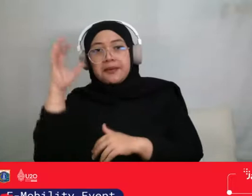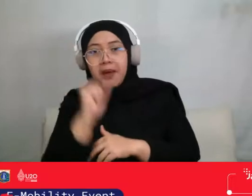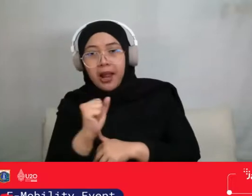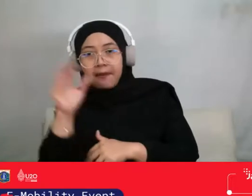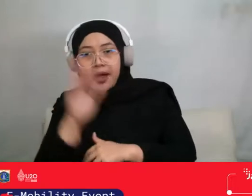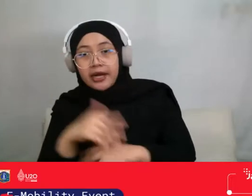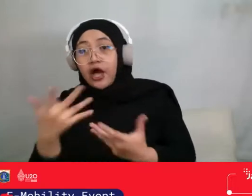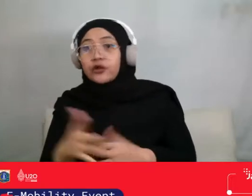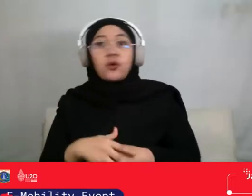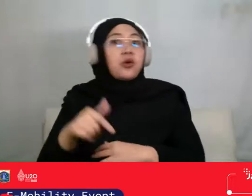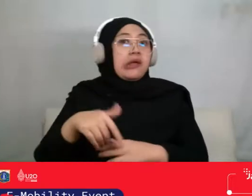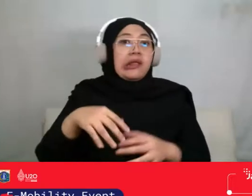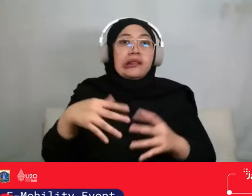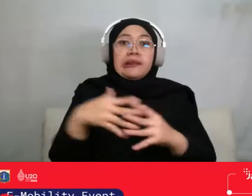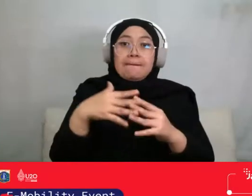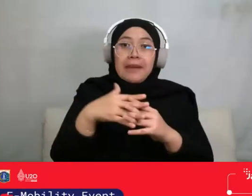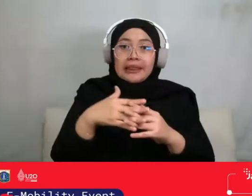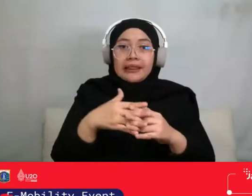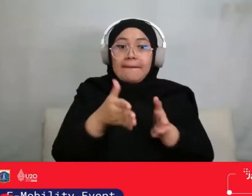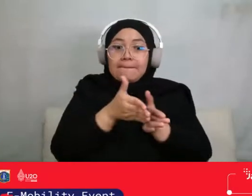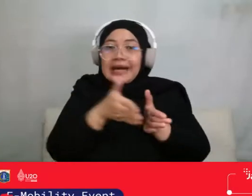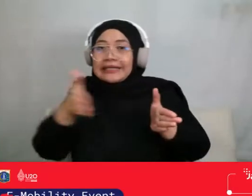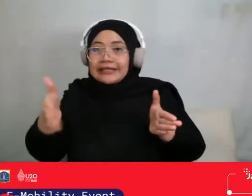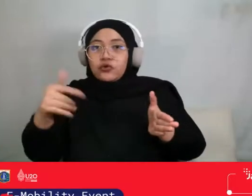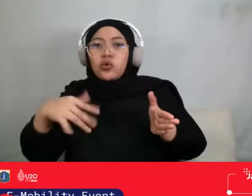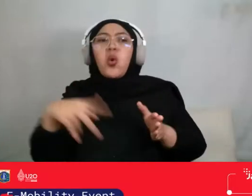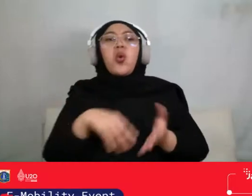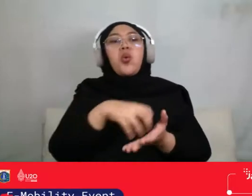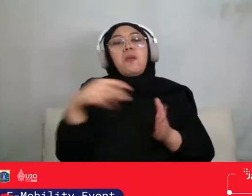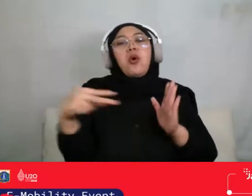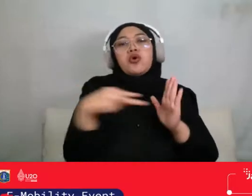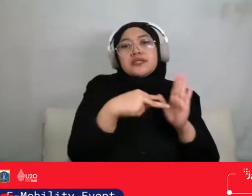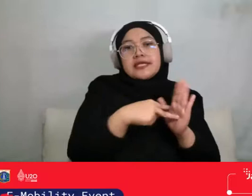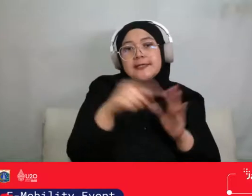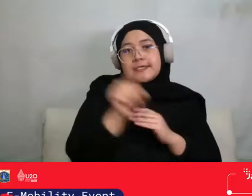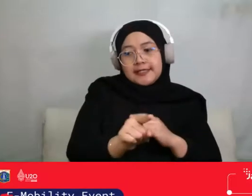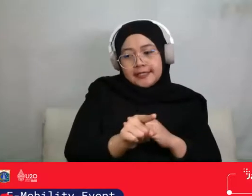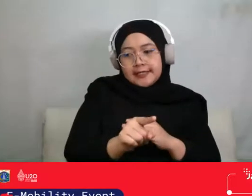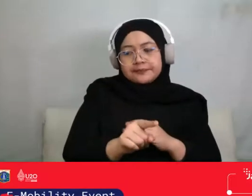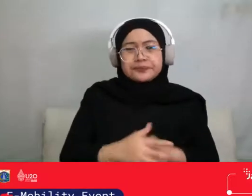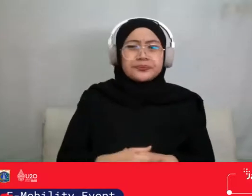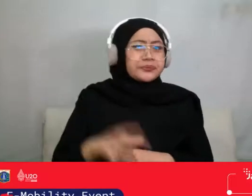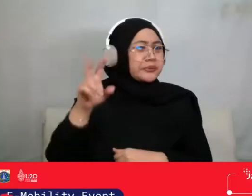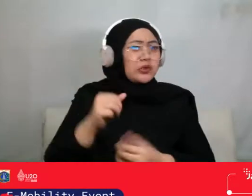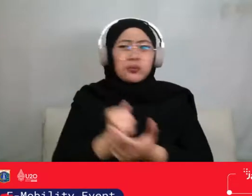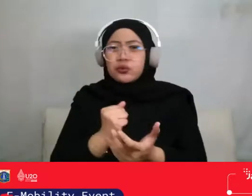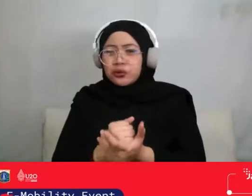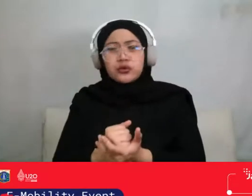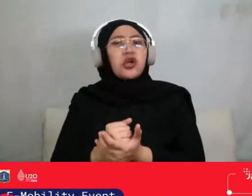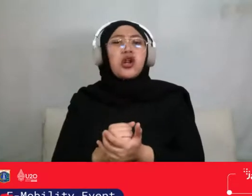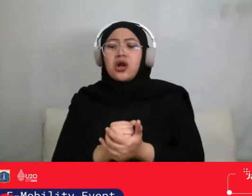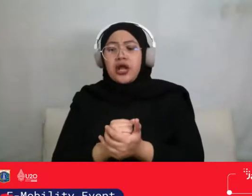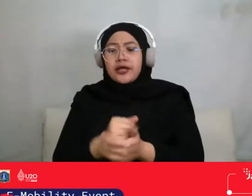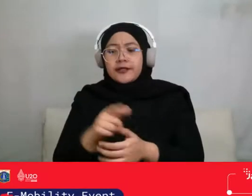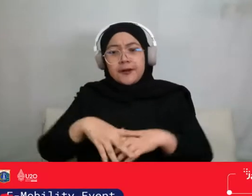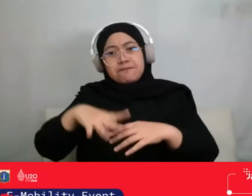we definitely need an organized player which can come forward and make available these buses. Maybe on hire on a day, on a per